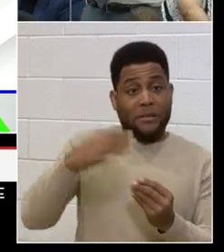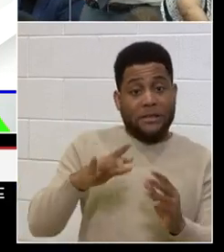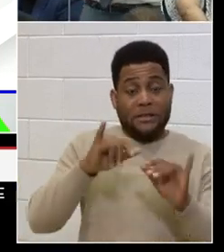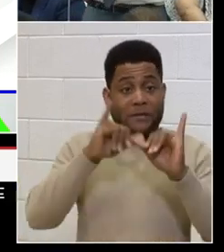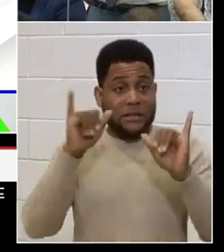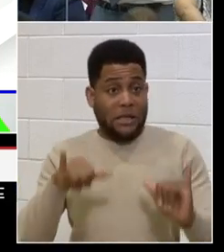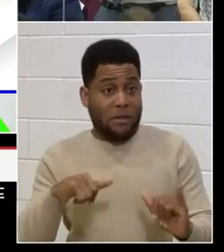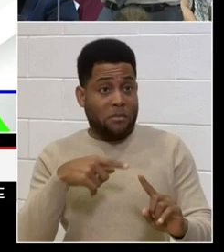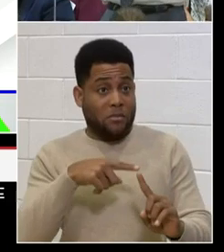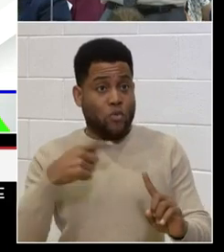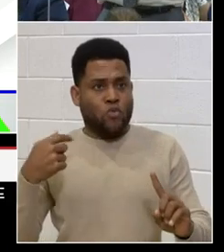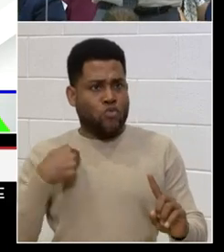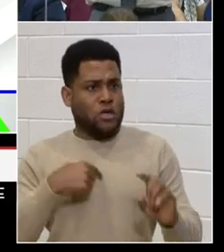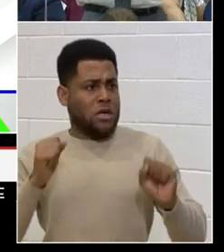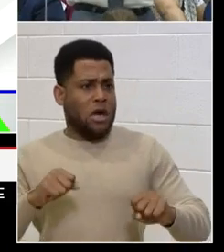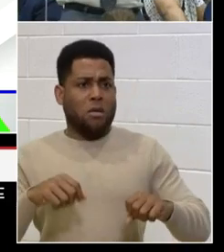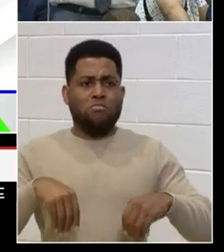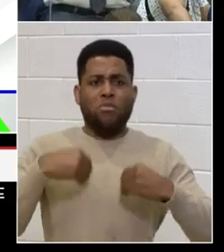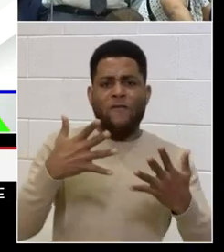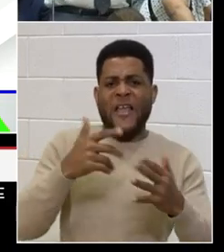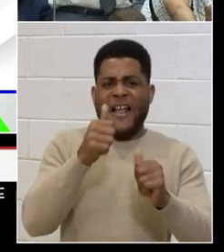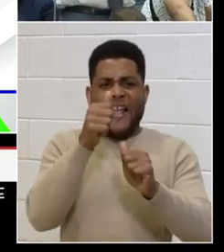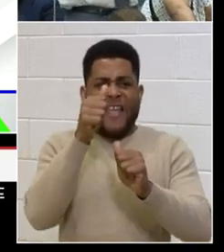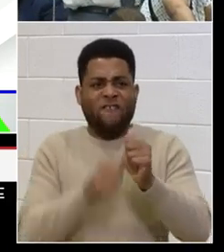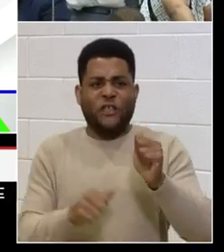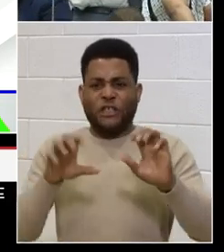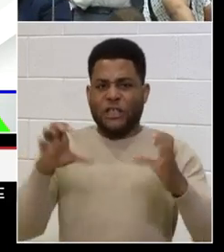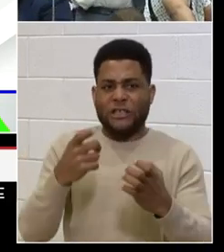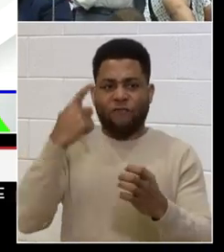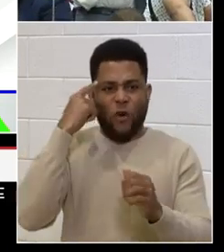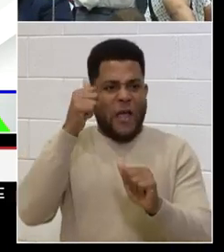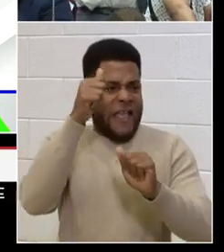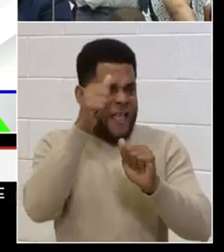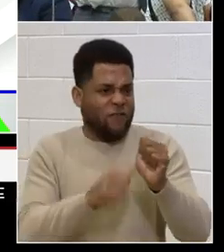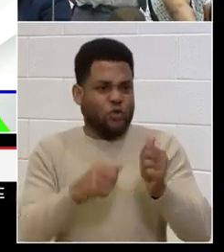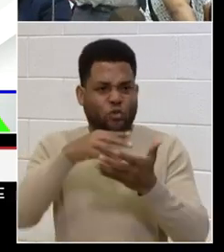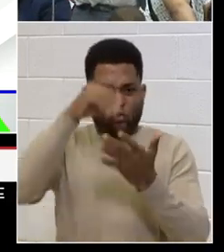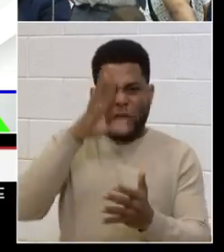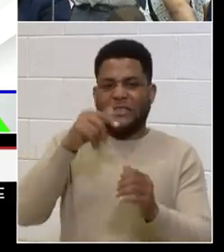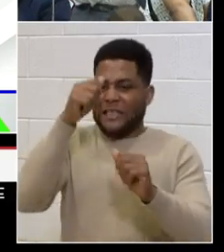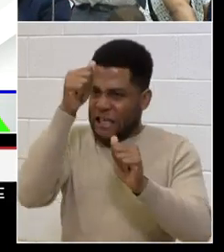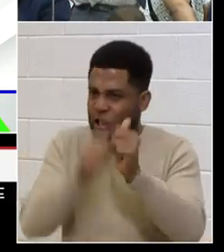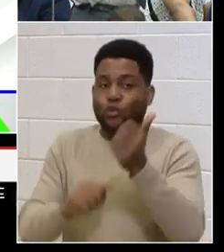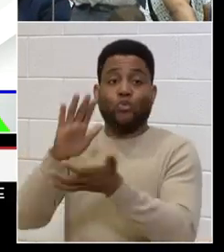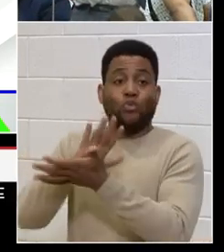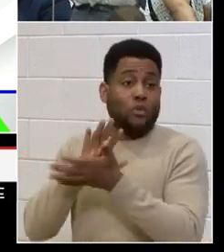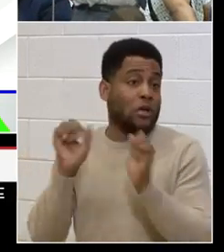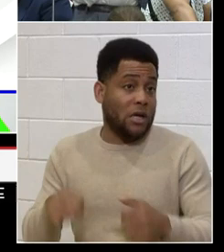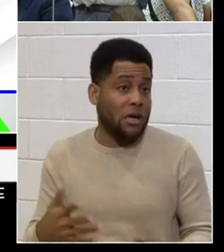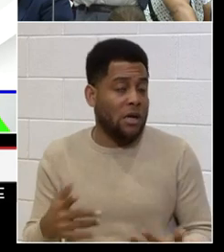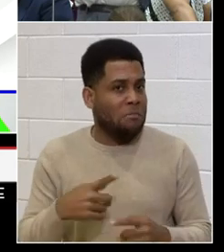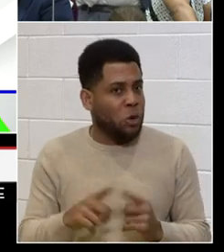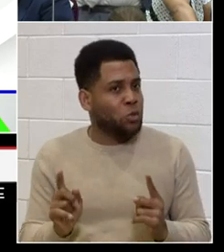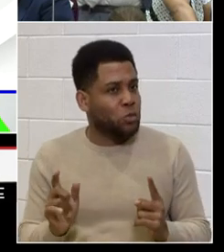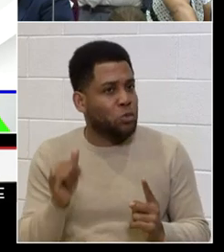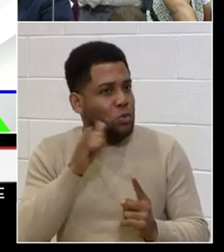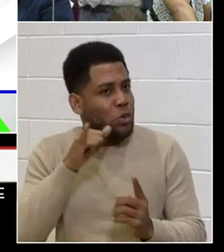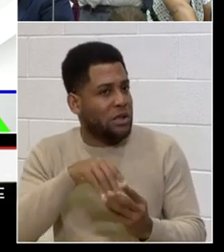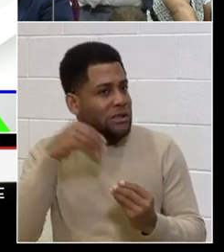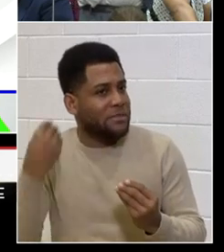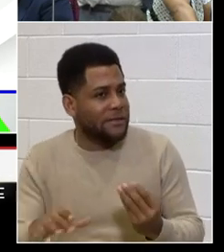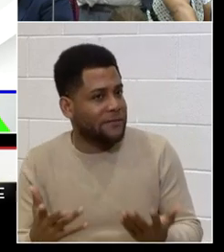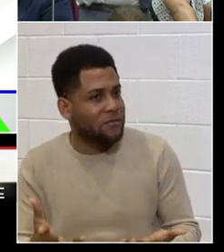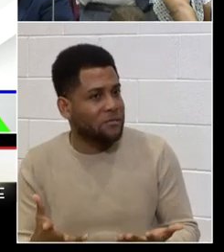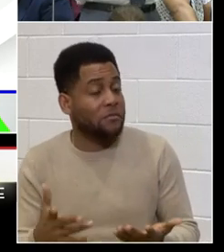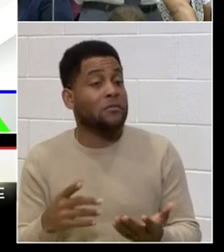those courses for every single one of our students individually at each school. A much more effective and efficient